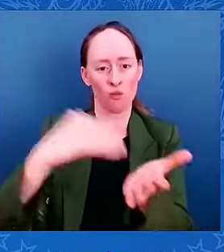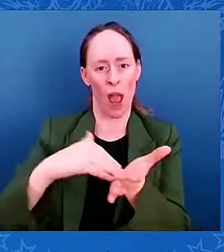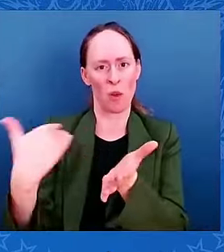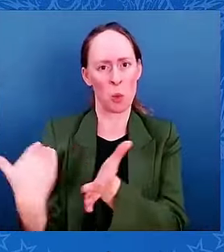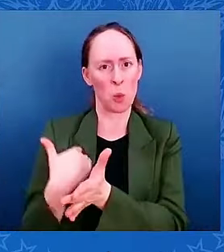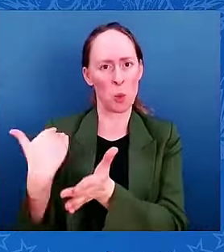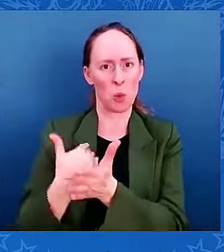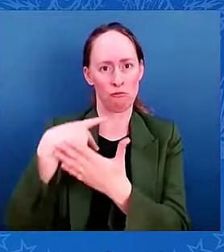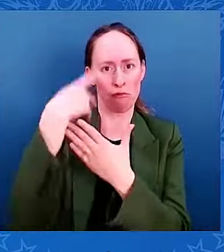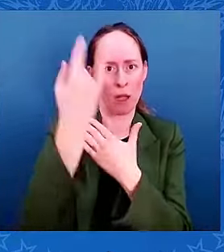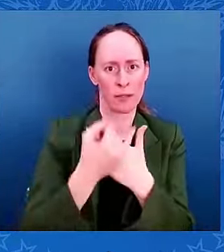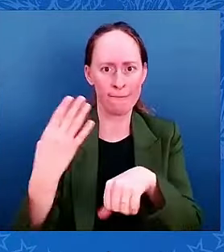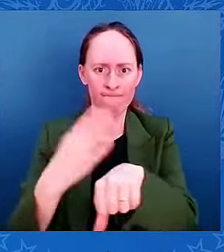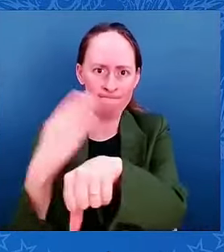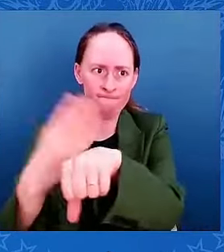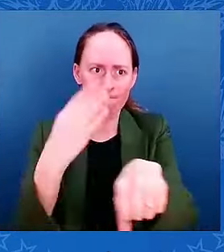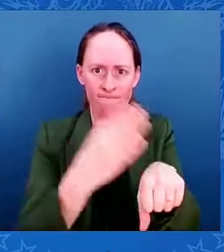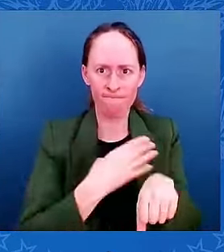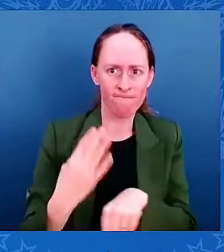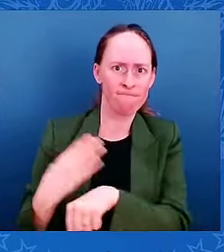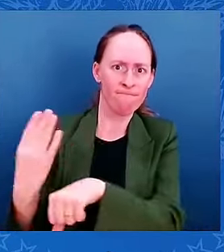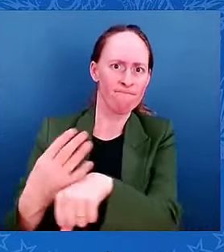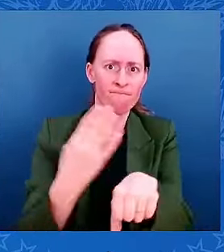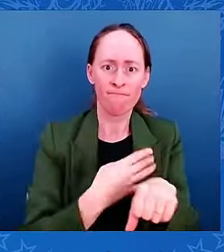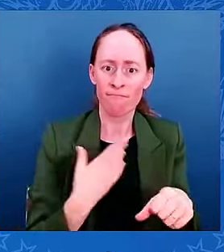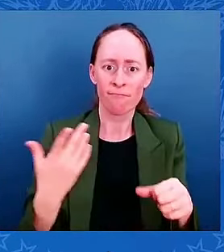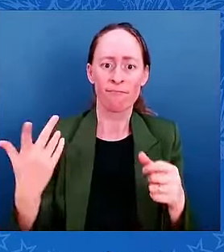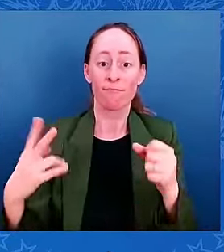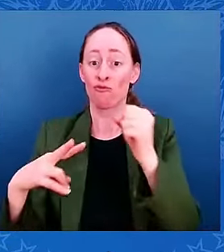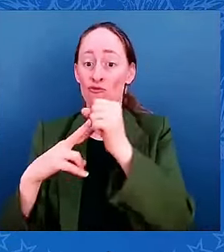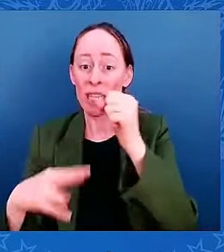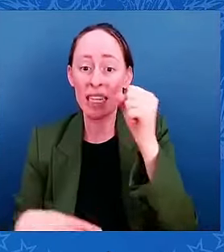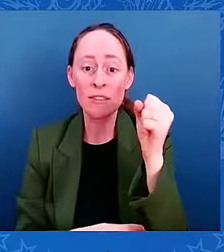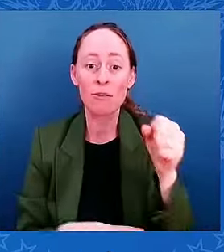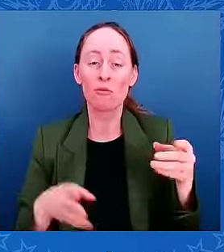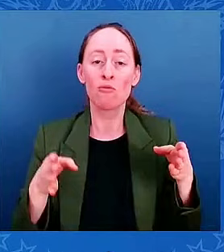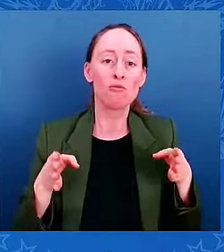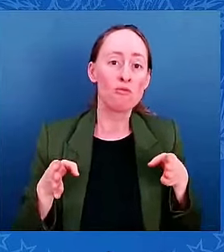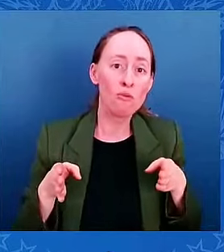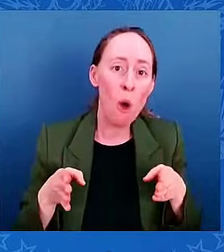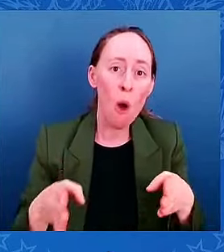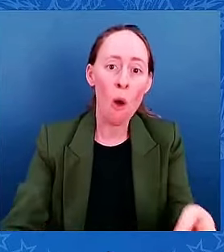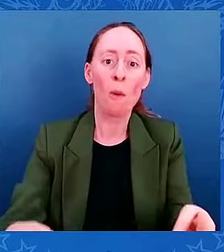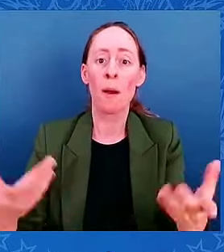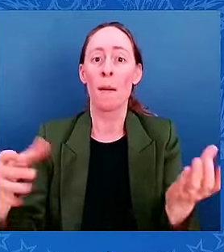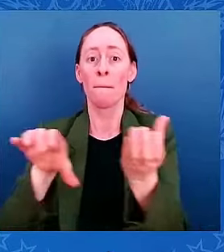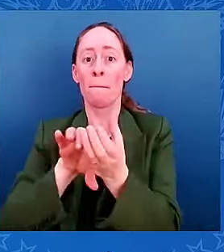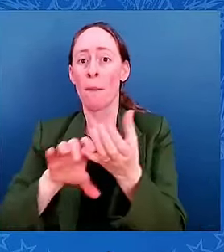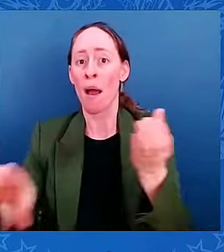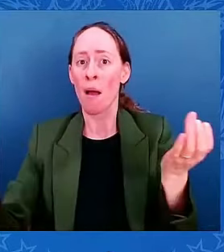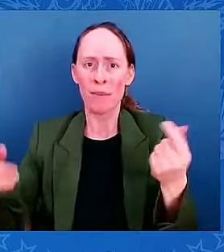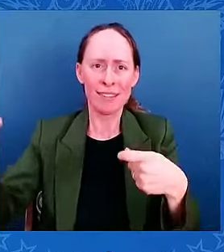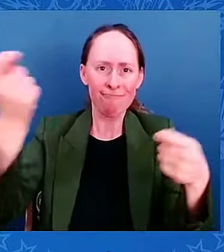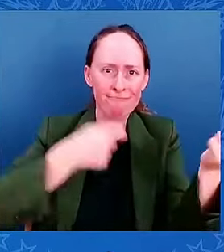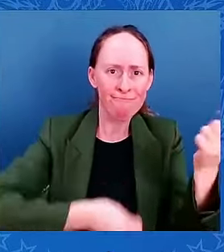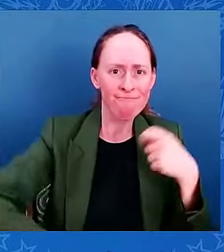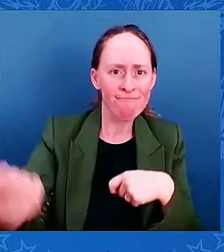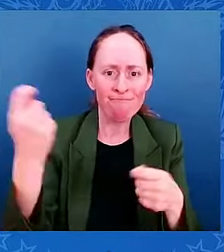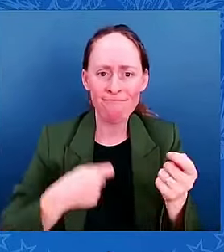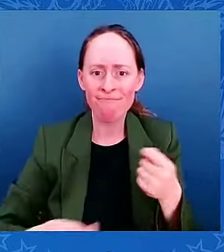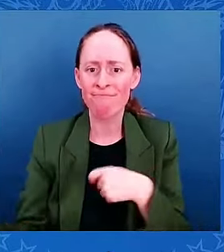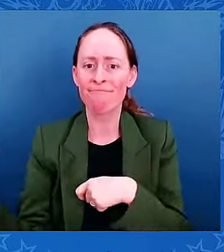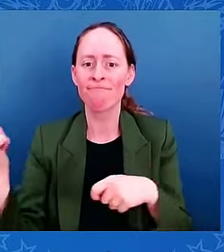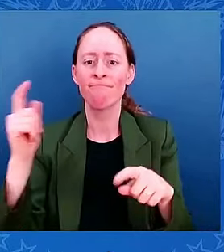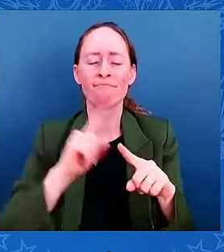Roads, bridges. Removing lead pipes from homes and schools, clean drinking water, delivering affordable high-speed internet to every Michigander. And the number's